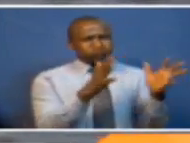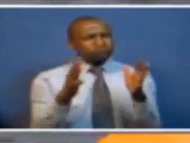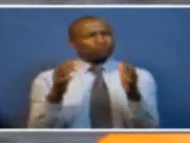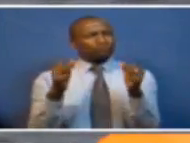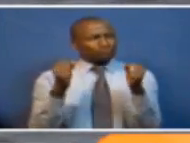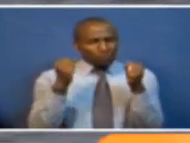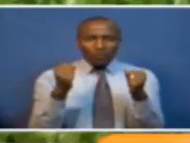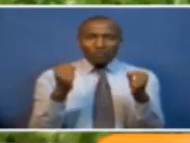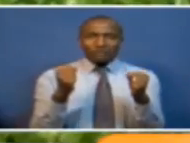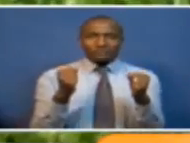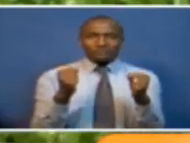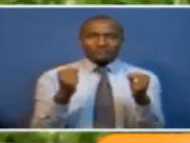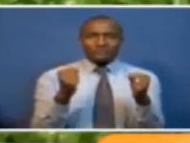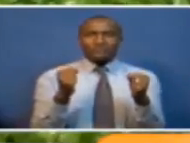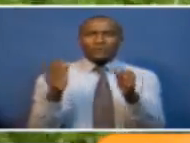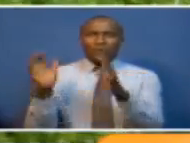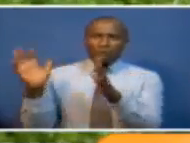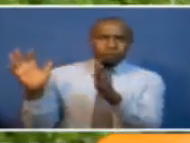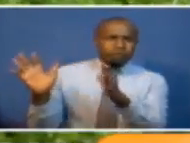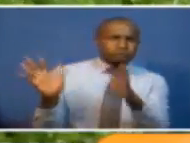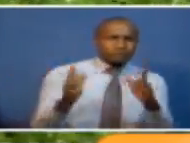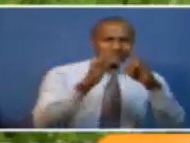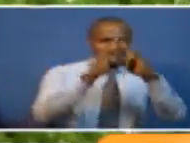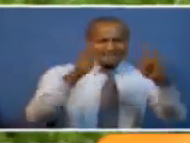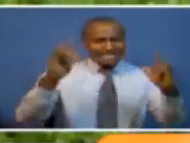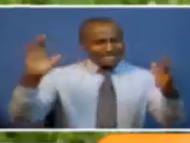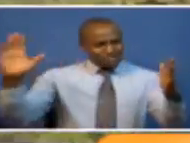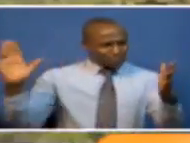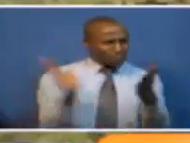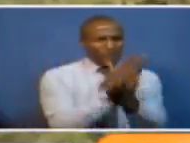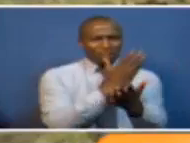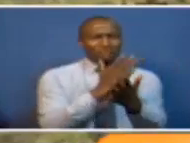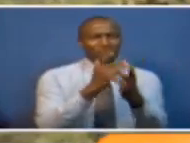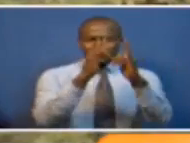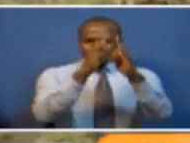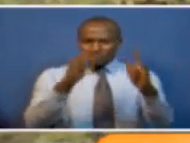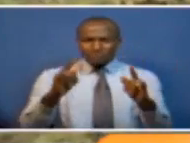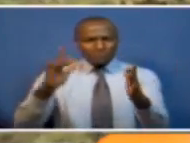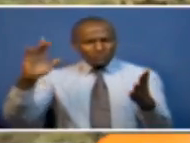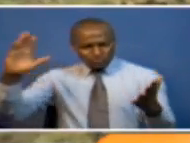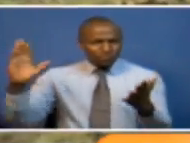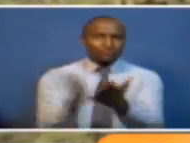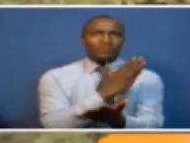that used to blow their tents away each time they tried to set up camp.